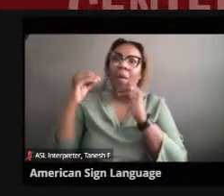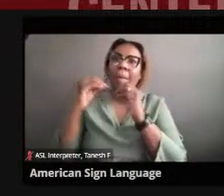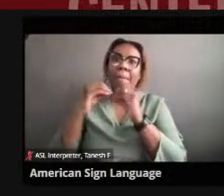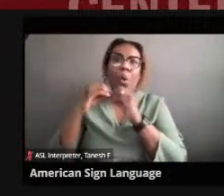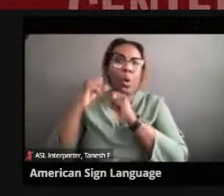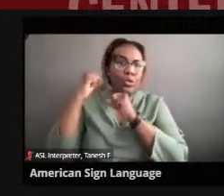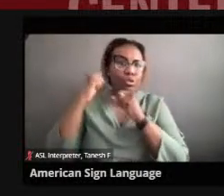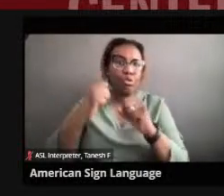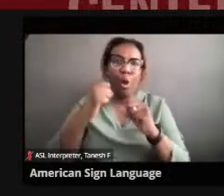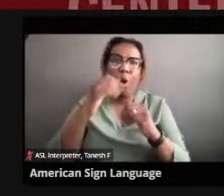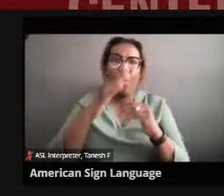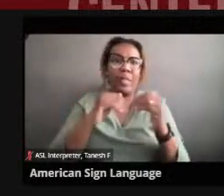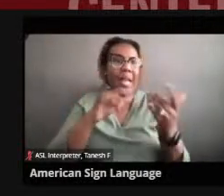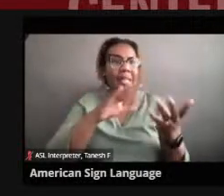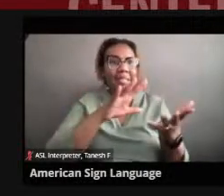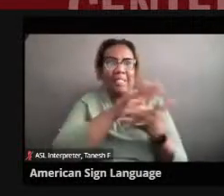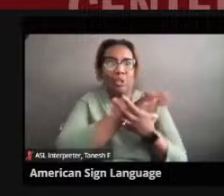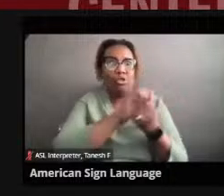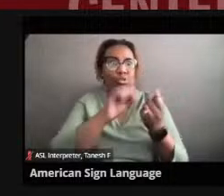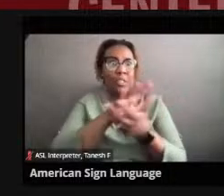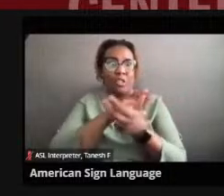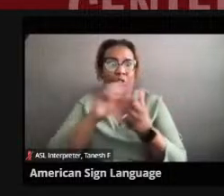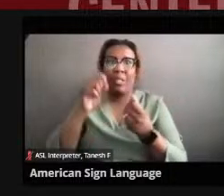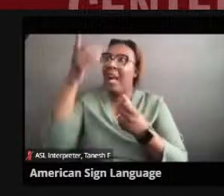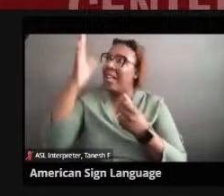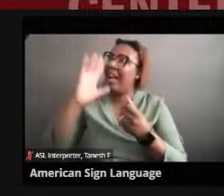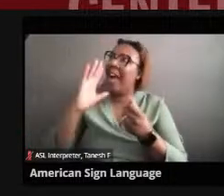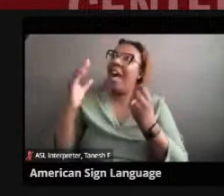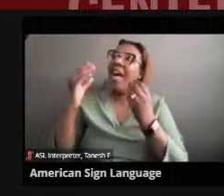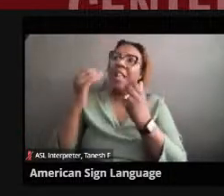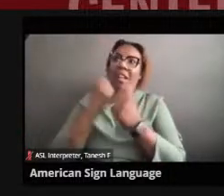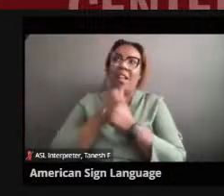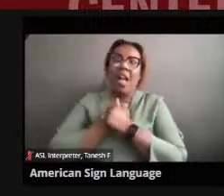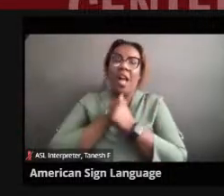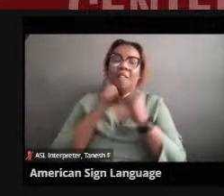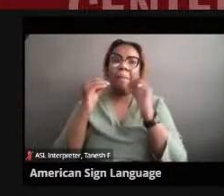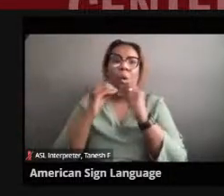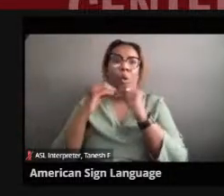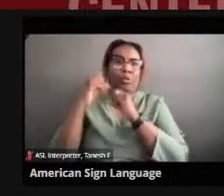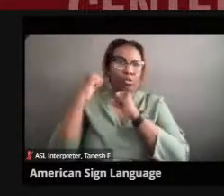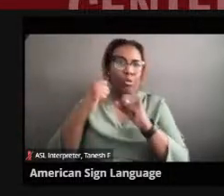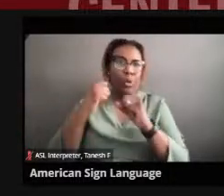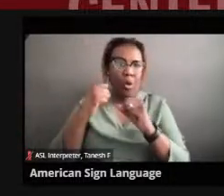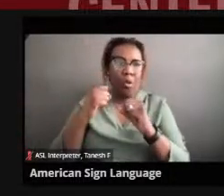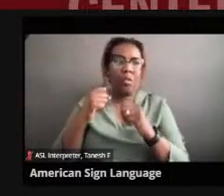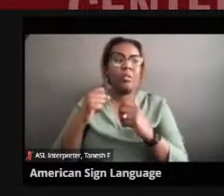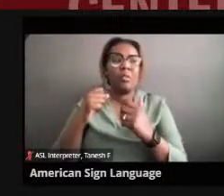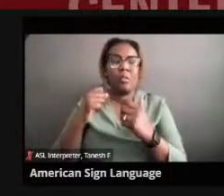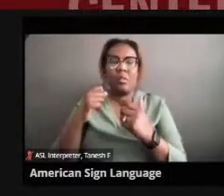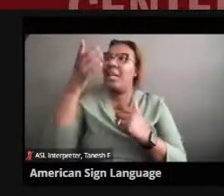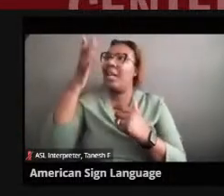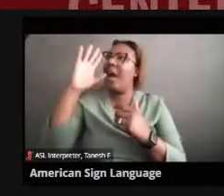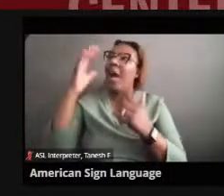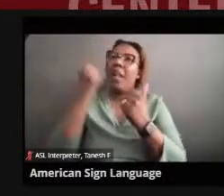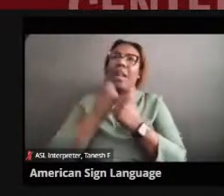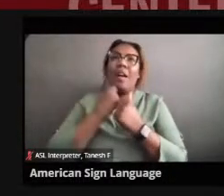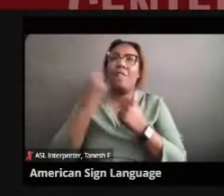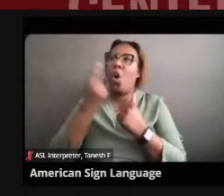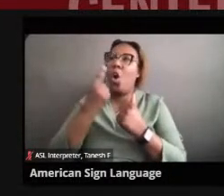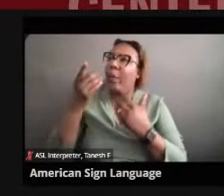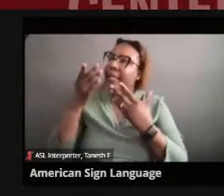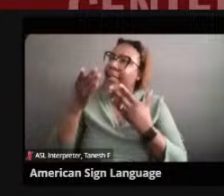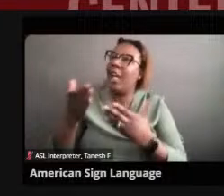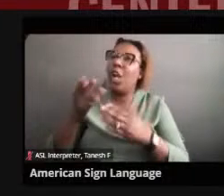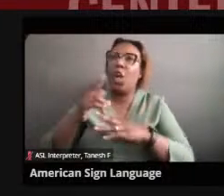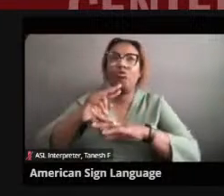even when it seems that hope is lost. This day is a reminder to us that hope is always present, waiting to burst out like a seed breaking